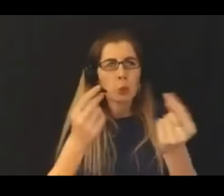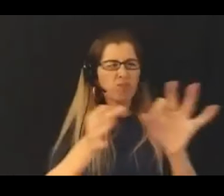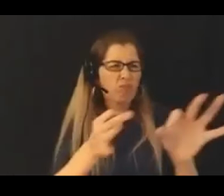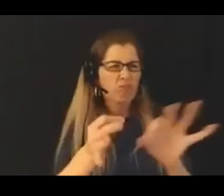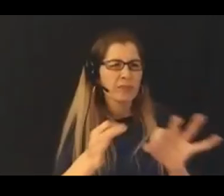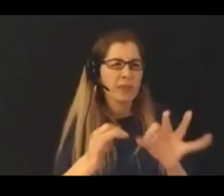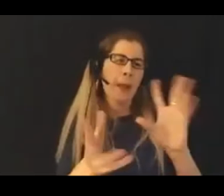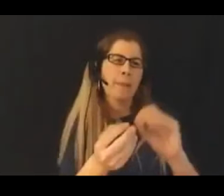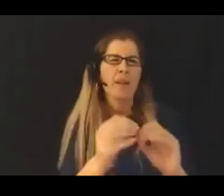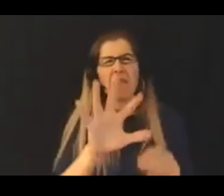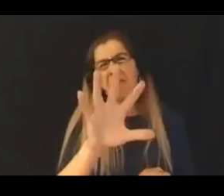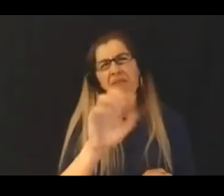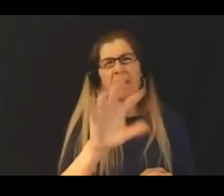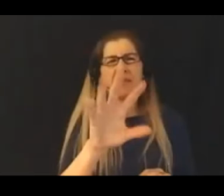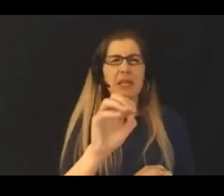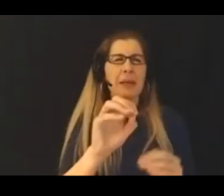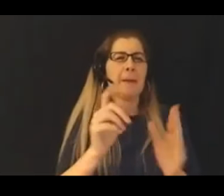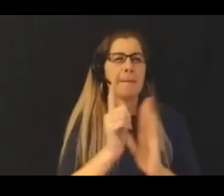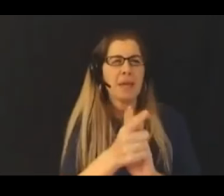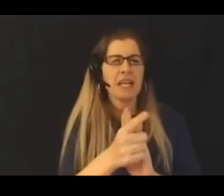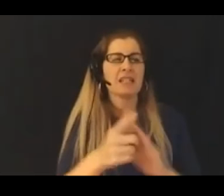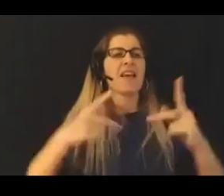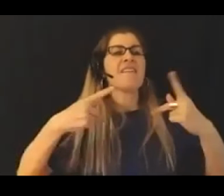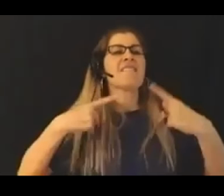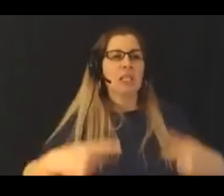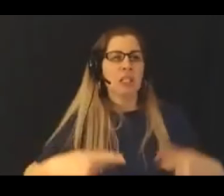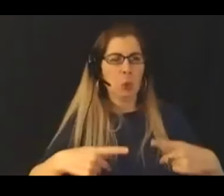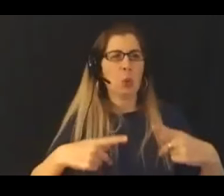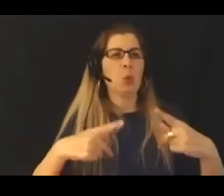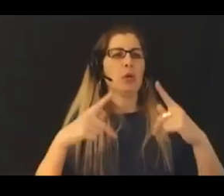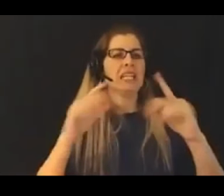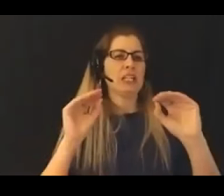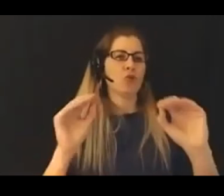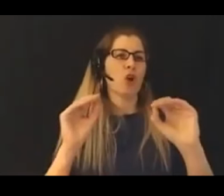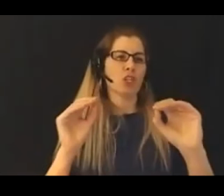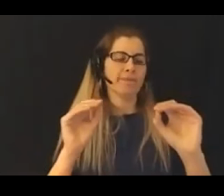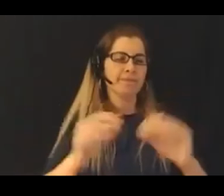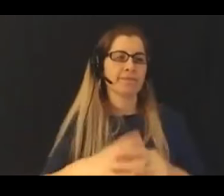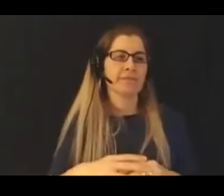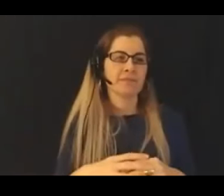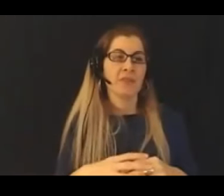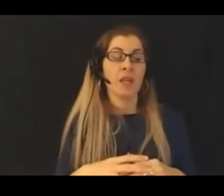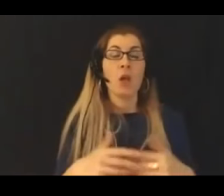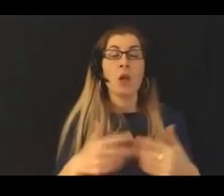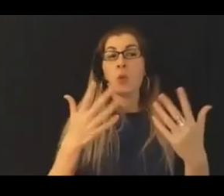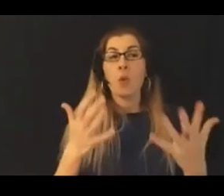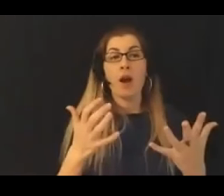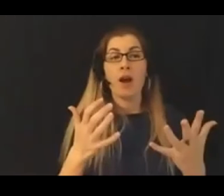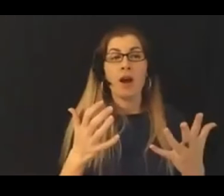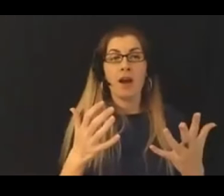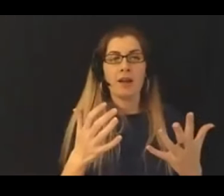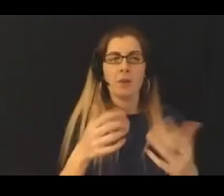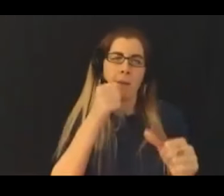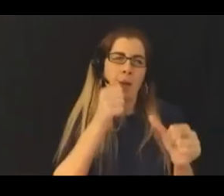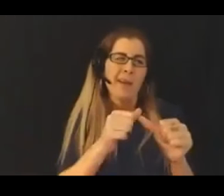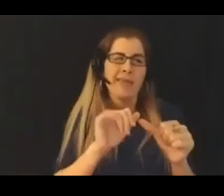about 50 minutes of physical instruction. And we wanted to keep it at a beginner